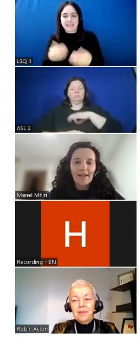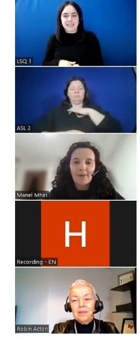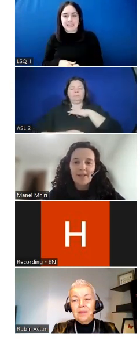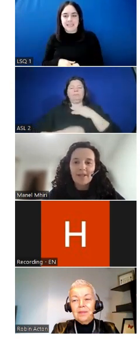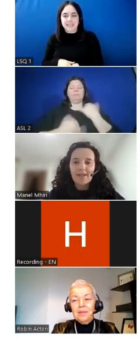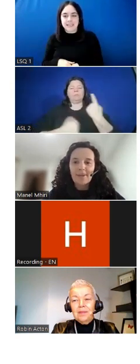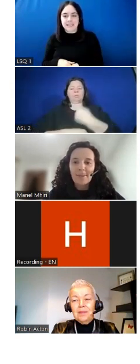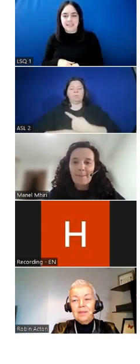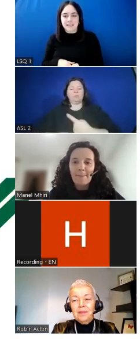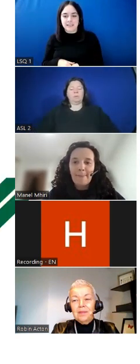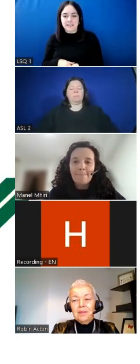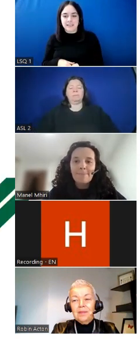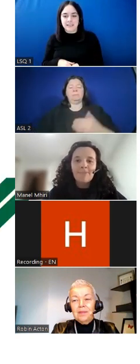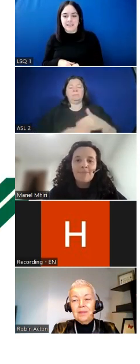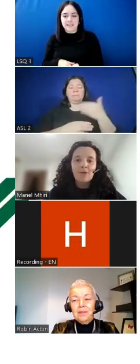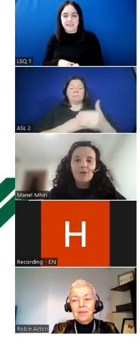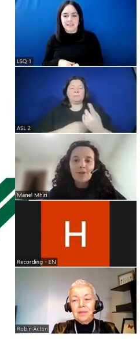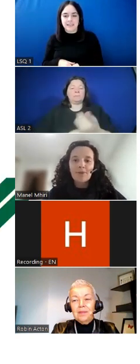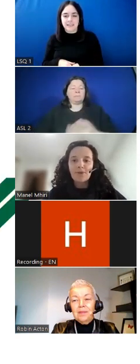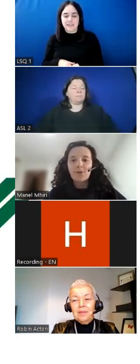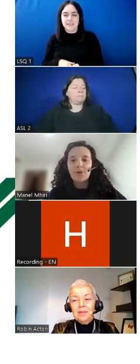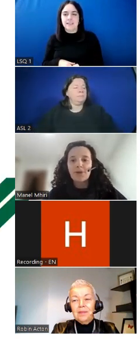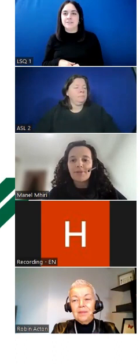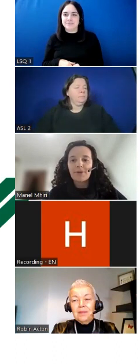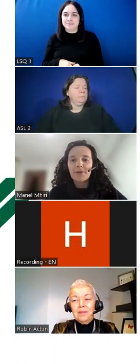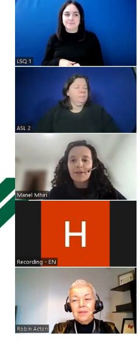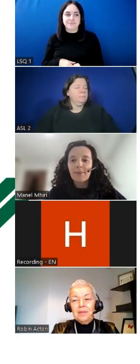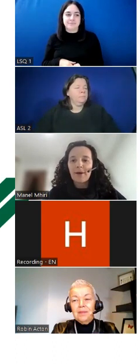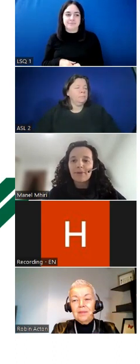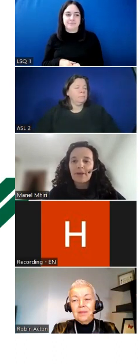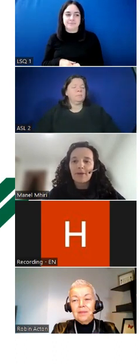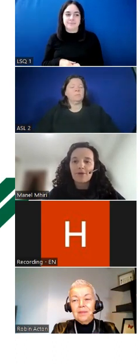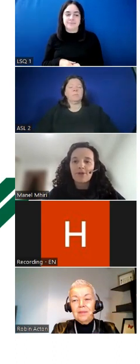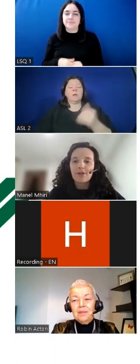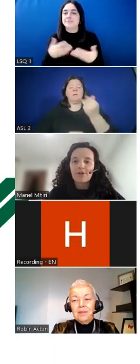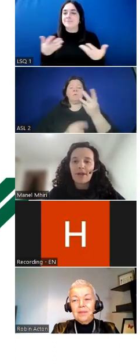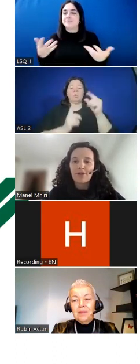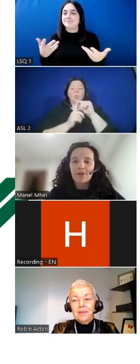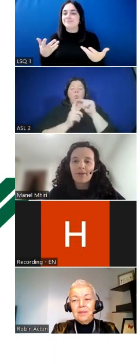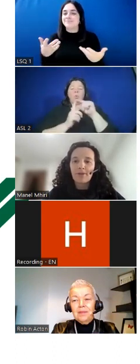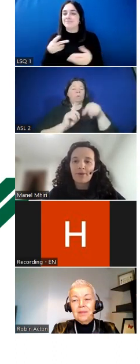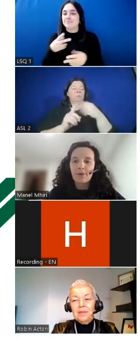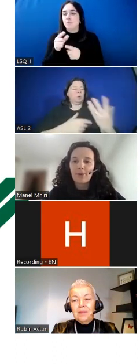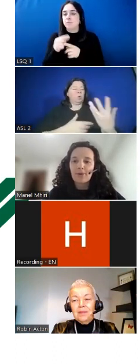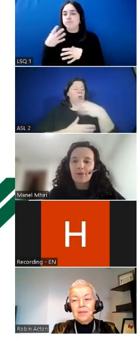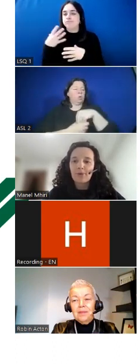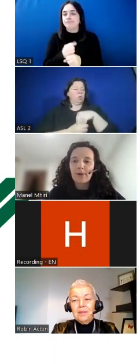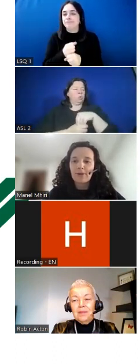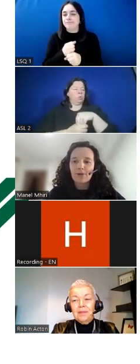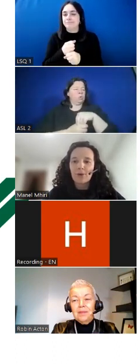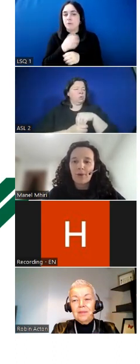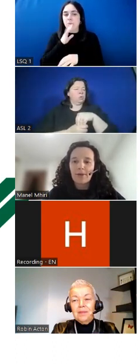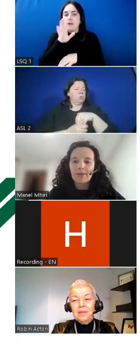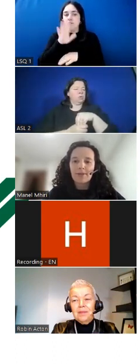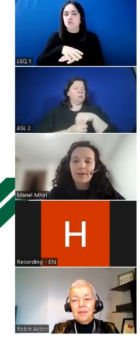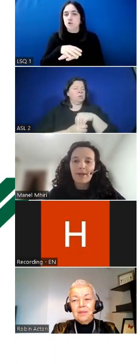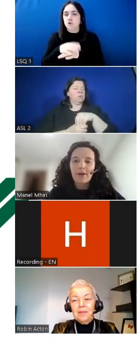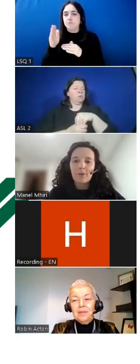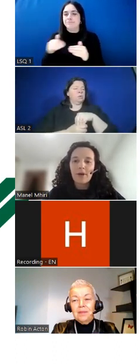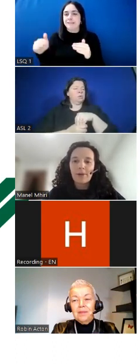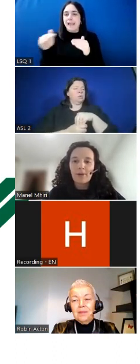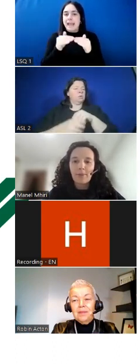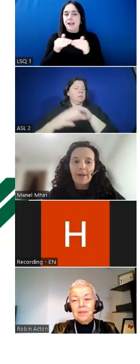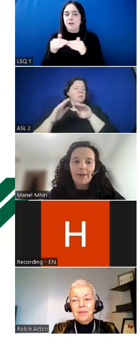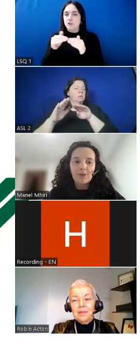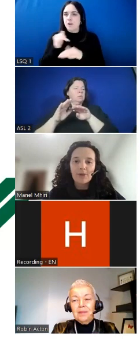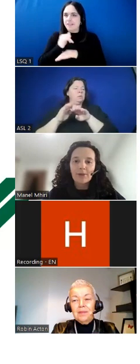Next slide, please. So just a few words first about Inclusion International for those who may not know us.